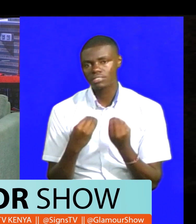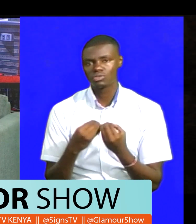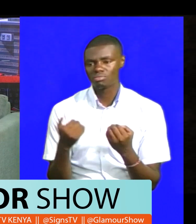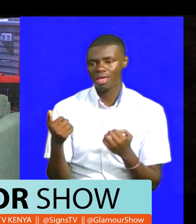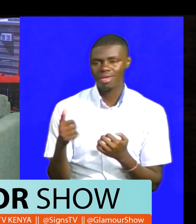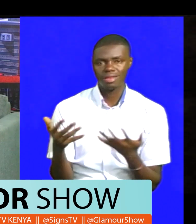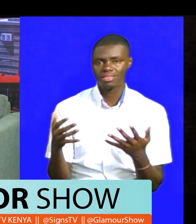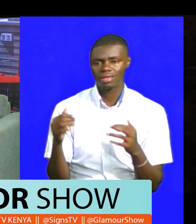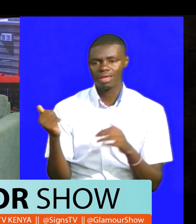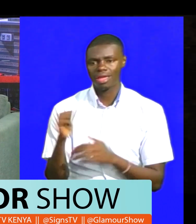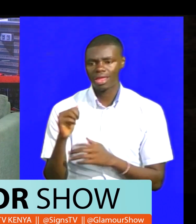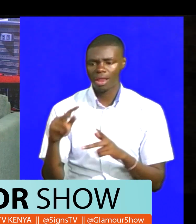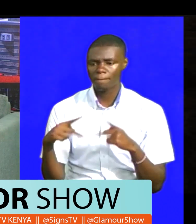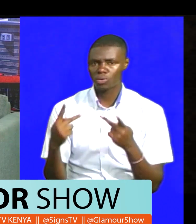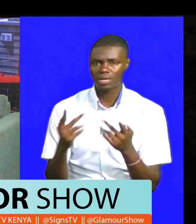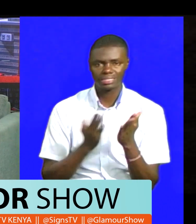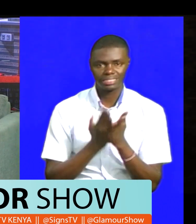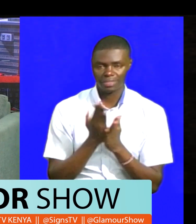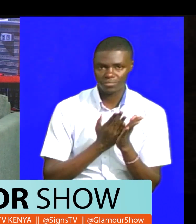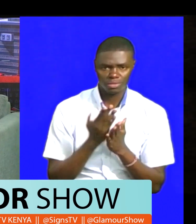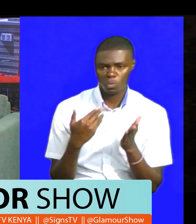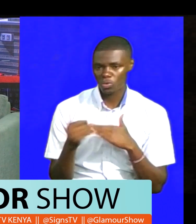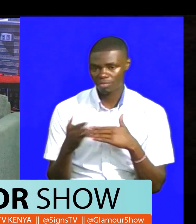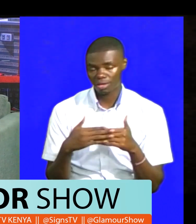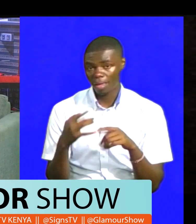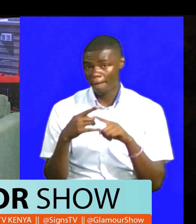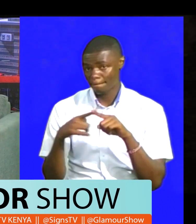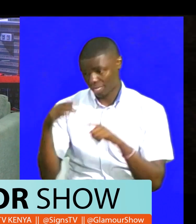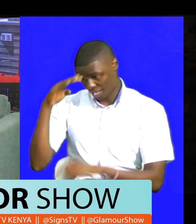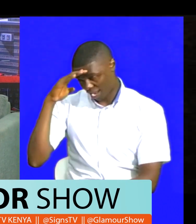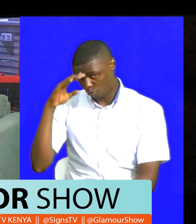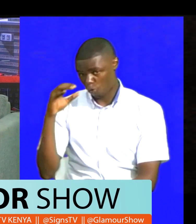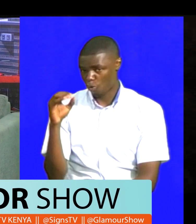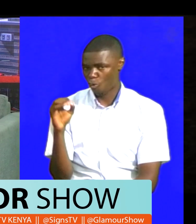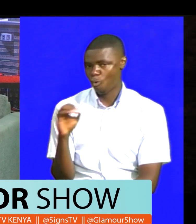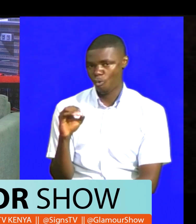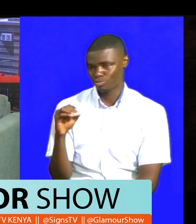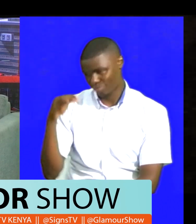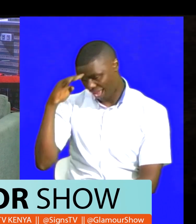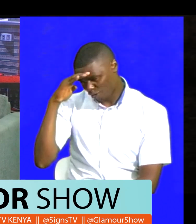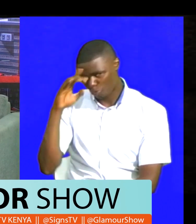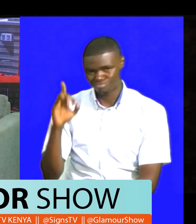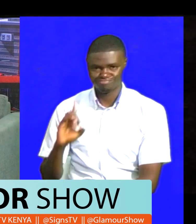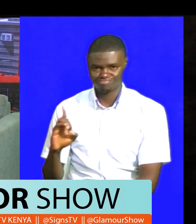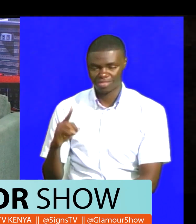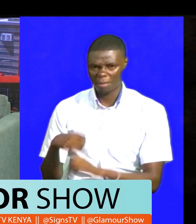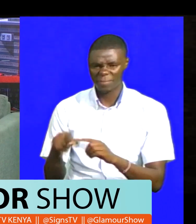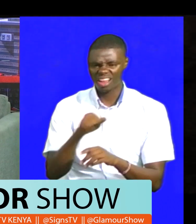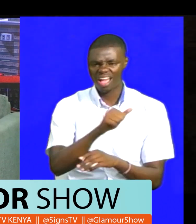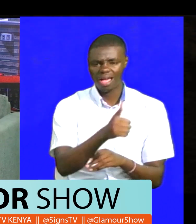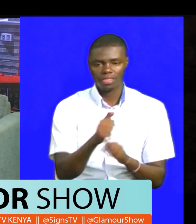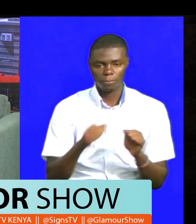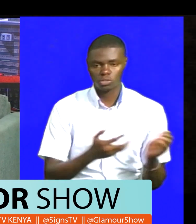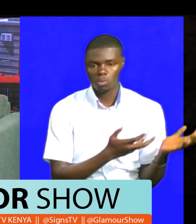anything, any product, any service, provided it's not alcohol, any product or any service, you can come, you can bring it in